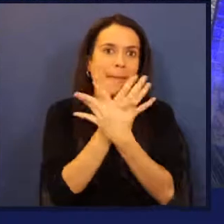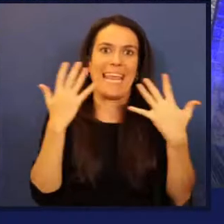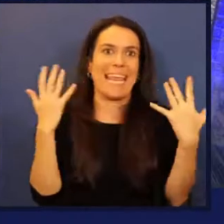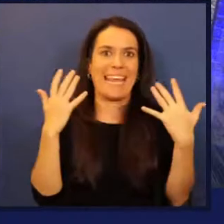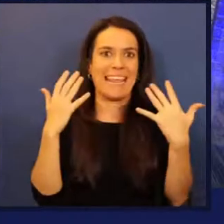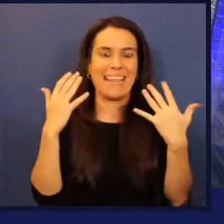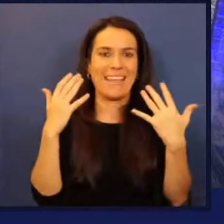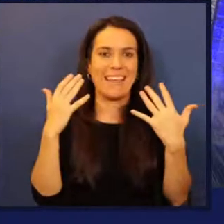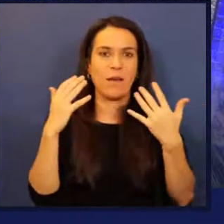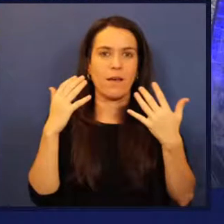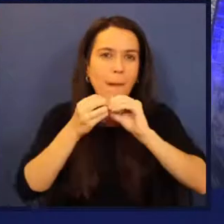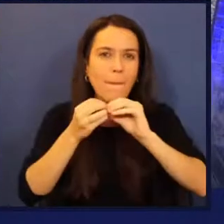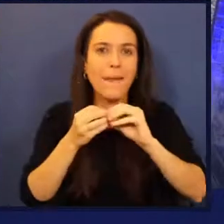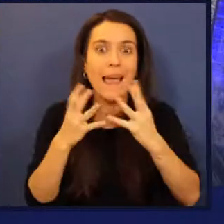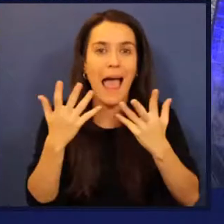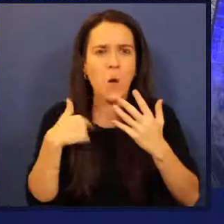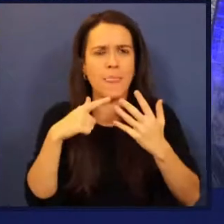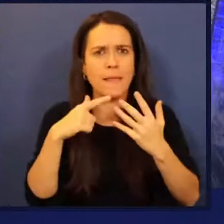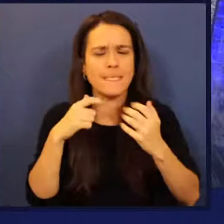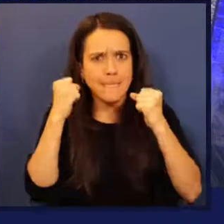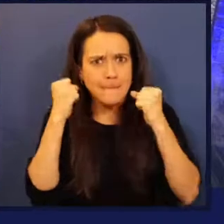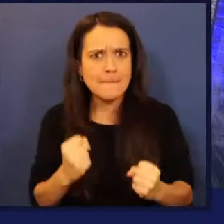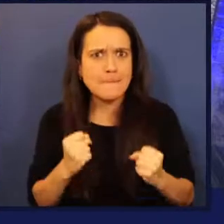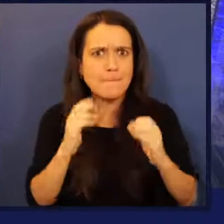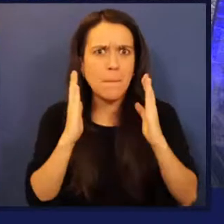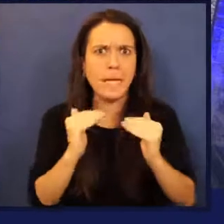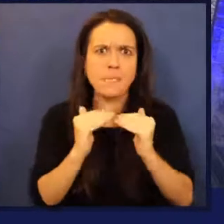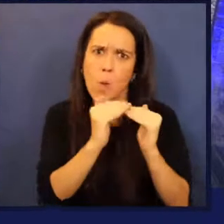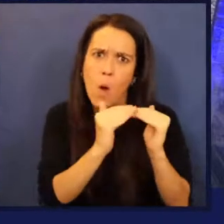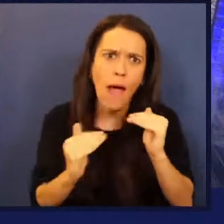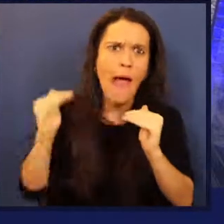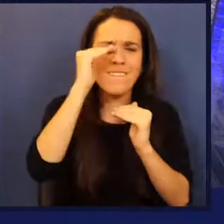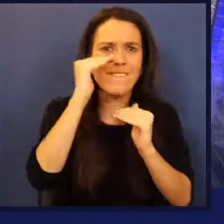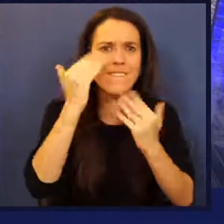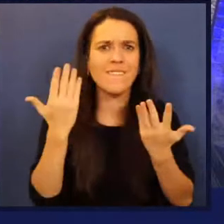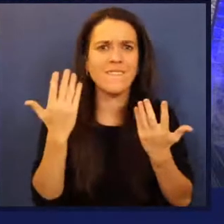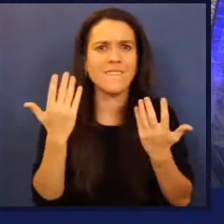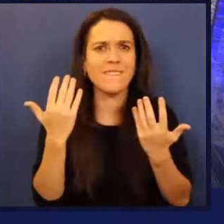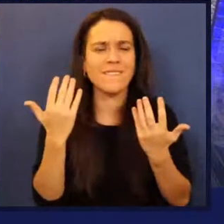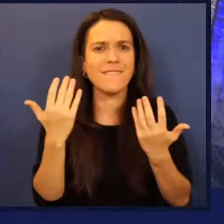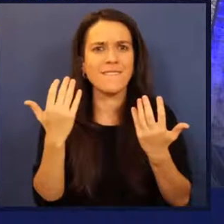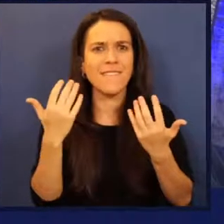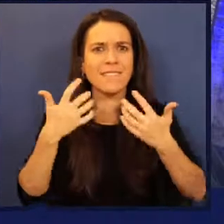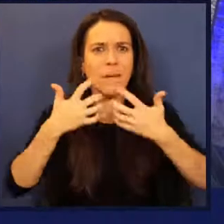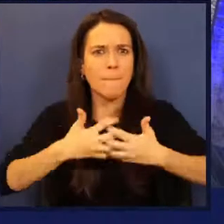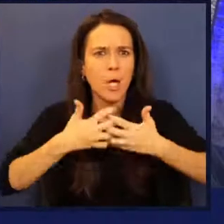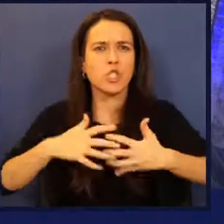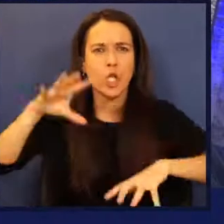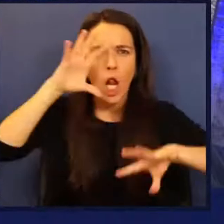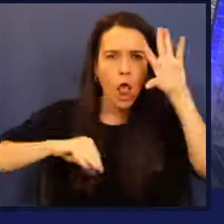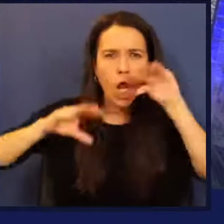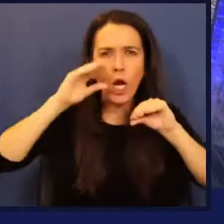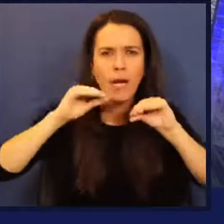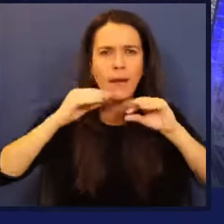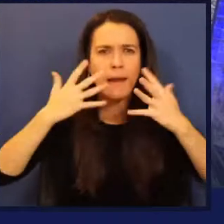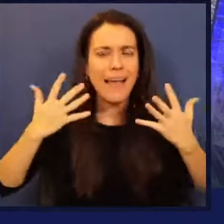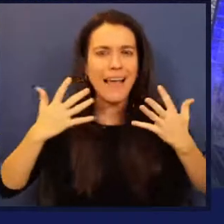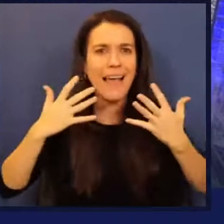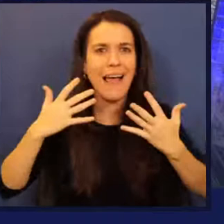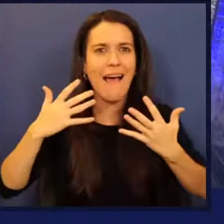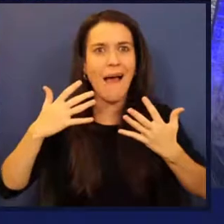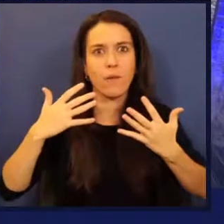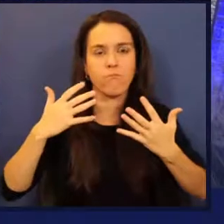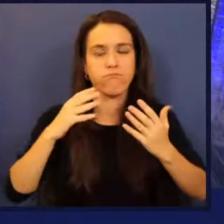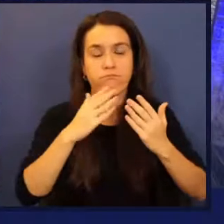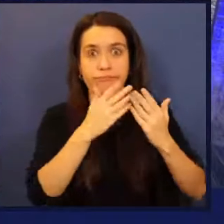that might force you to do something more advanced, things like Azure Machine Learning Service and starting to use MLOps for that matter.